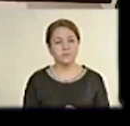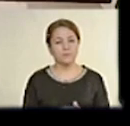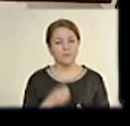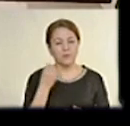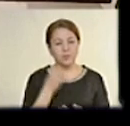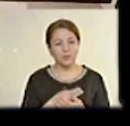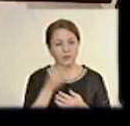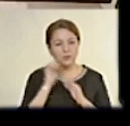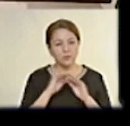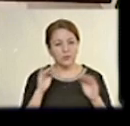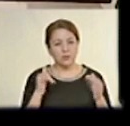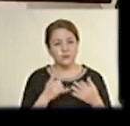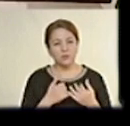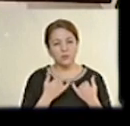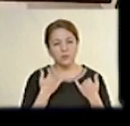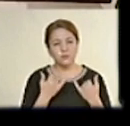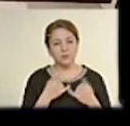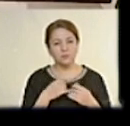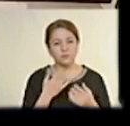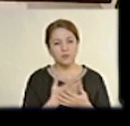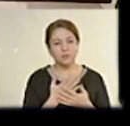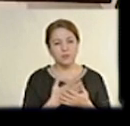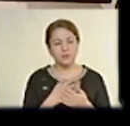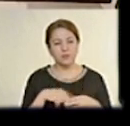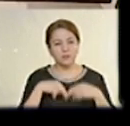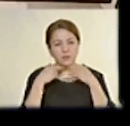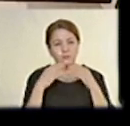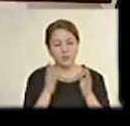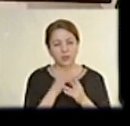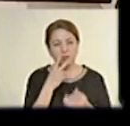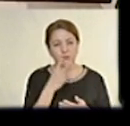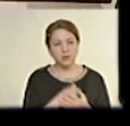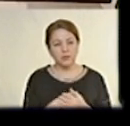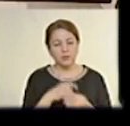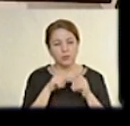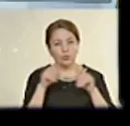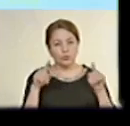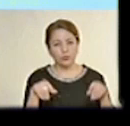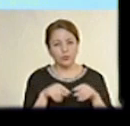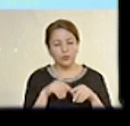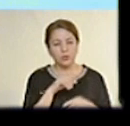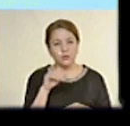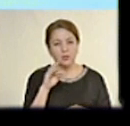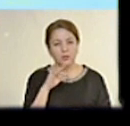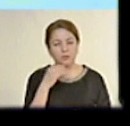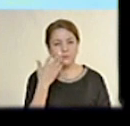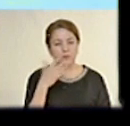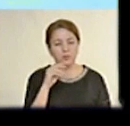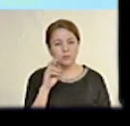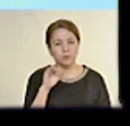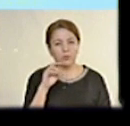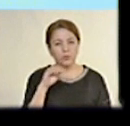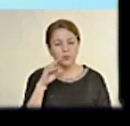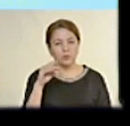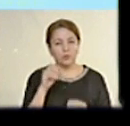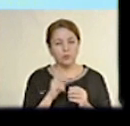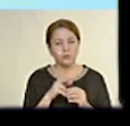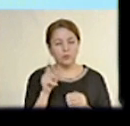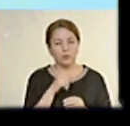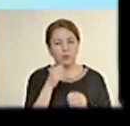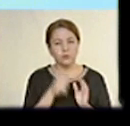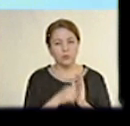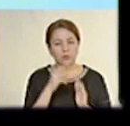Aziz o'quvchilar, endi navbatdagi masalaga e'tibor qiling. To'g'ri to'rt burchakning eni 5.13 dan 6